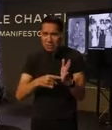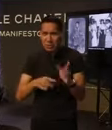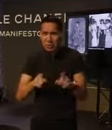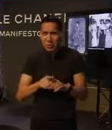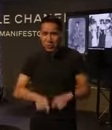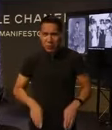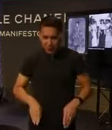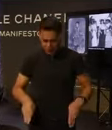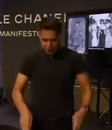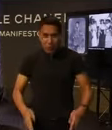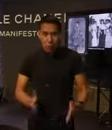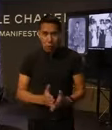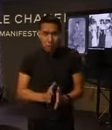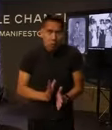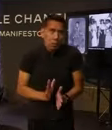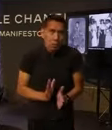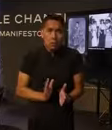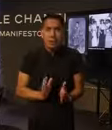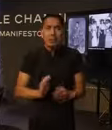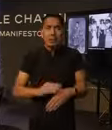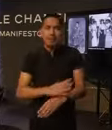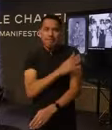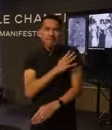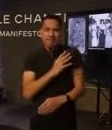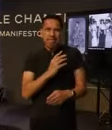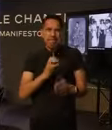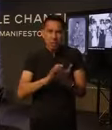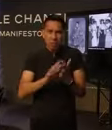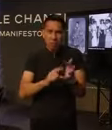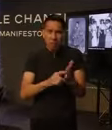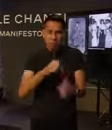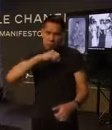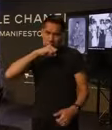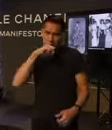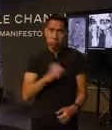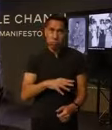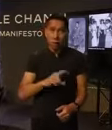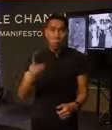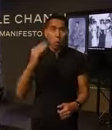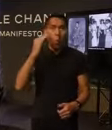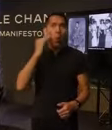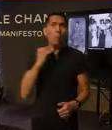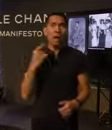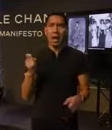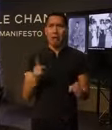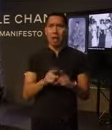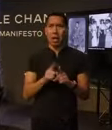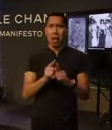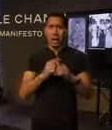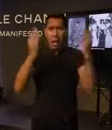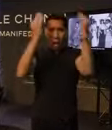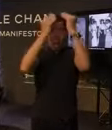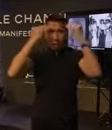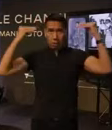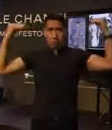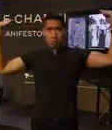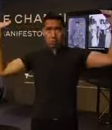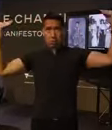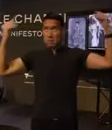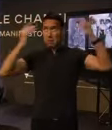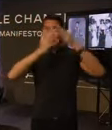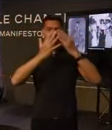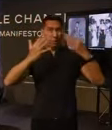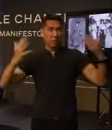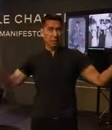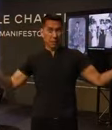of the pet hates of Coco Chanel was also women wearing these enormous hats. That's, you